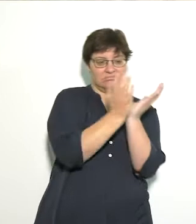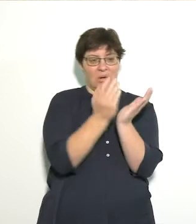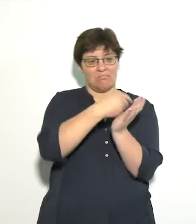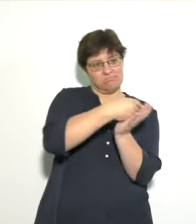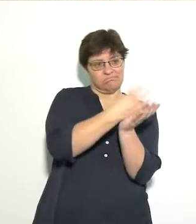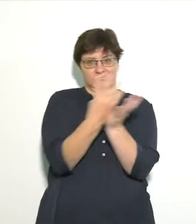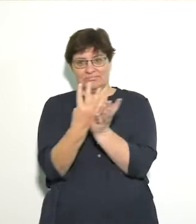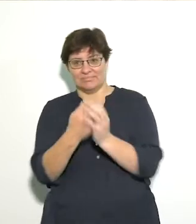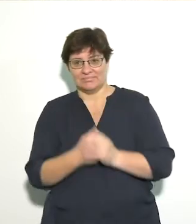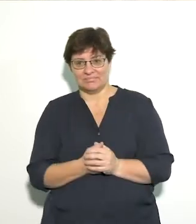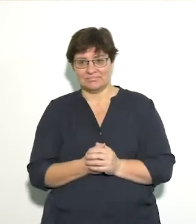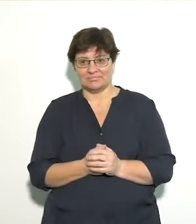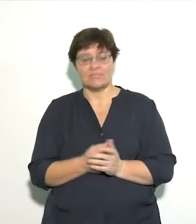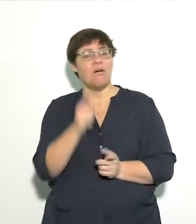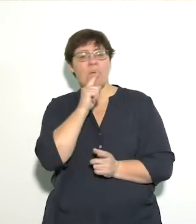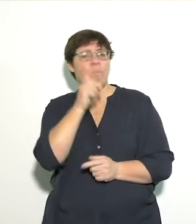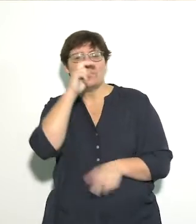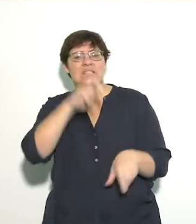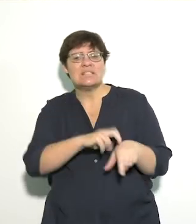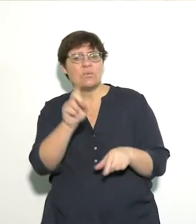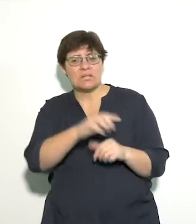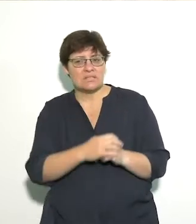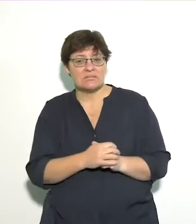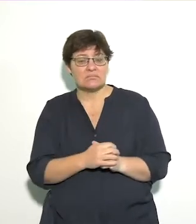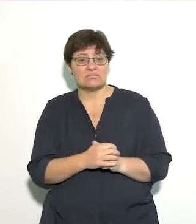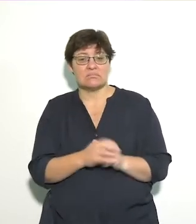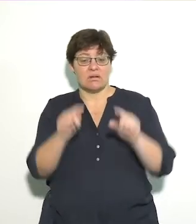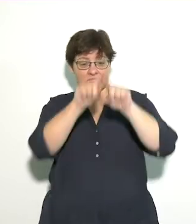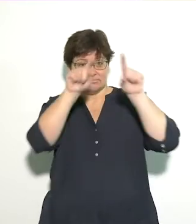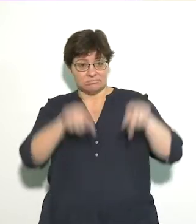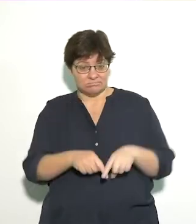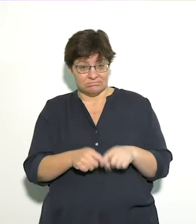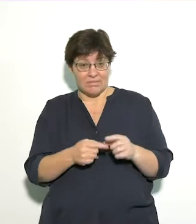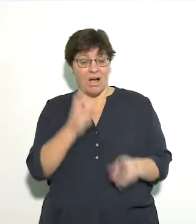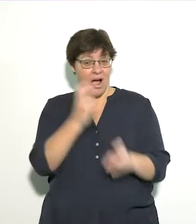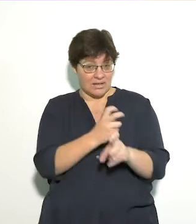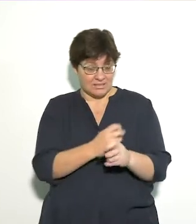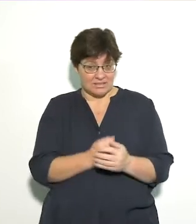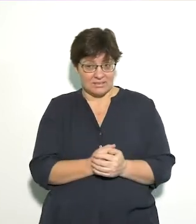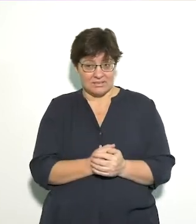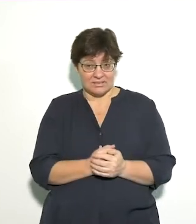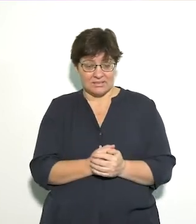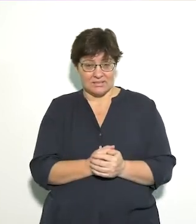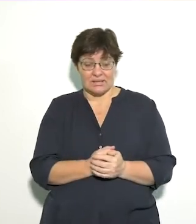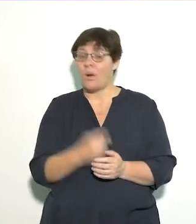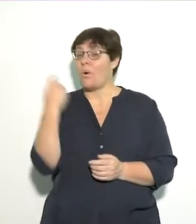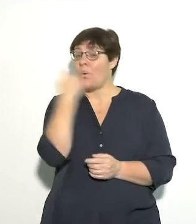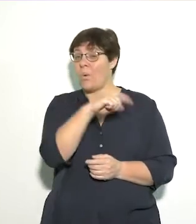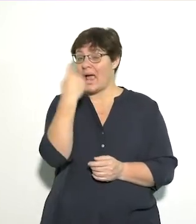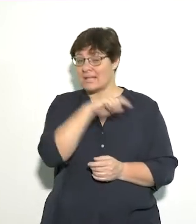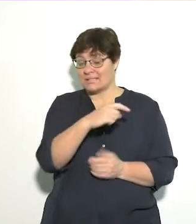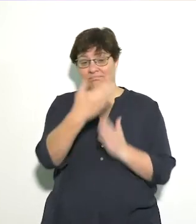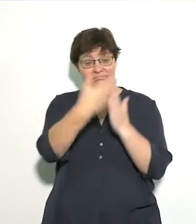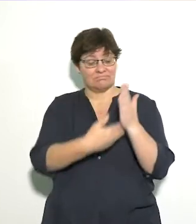at the end. So what are we going to need for this pop-up book? We're going to need some card for the cover. We're going to need some